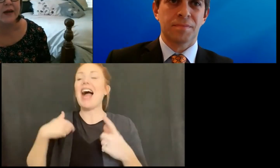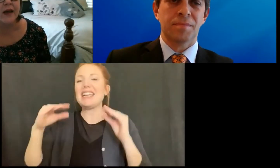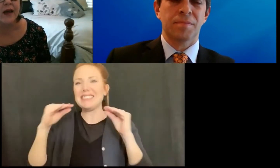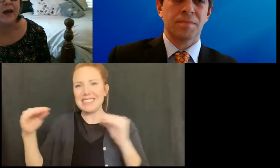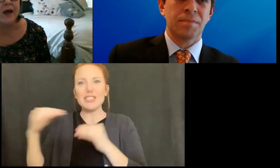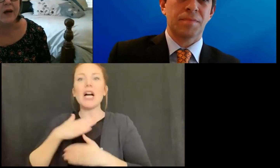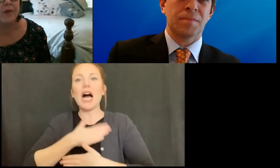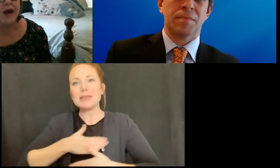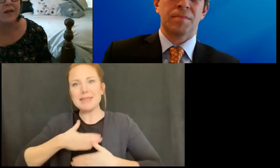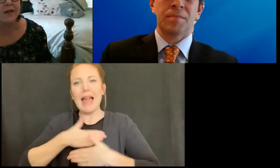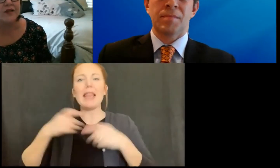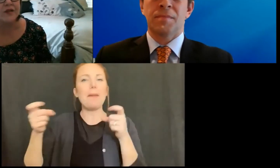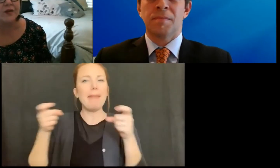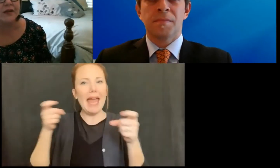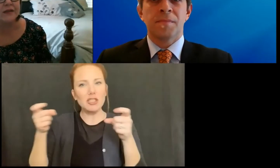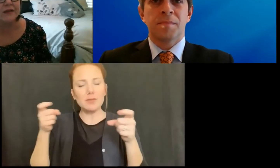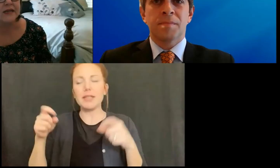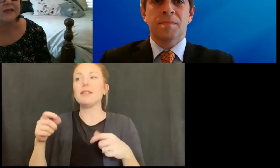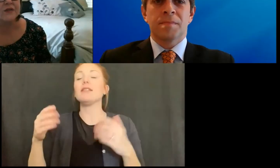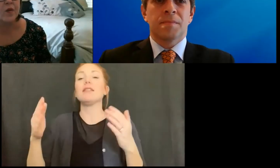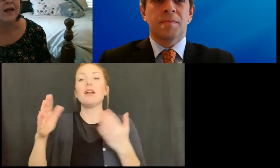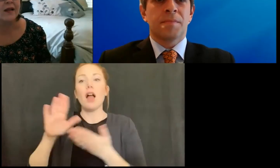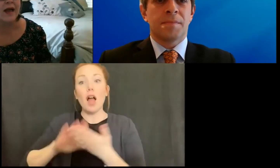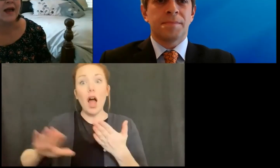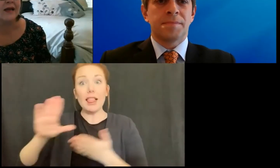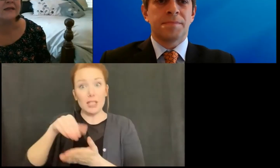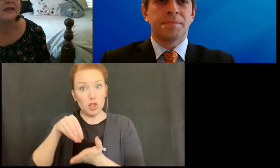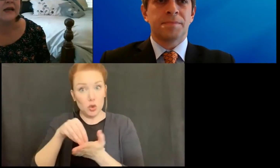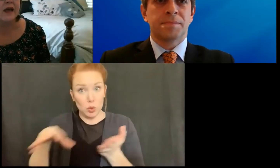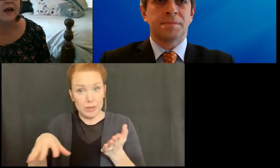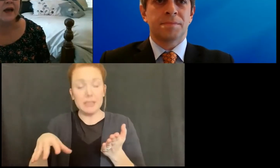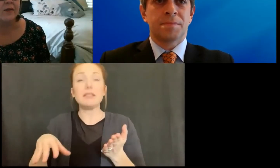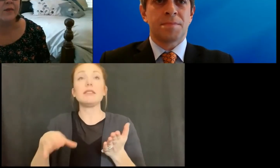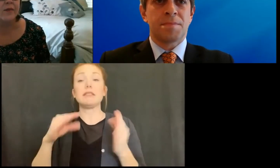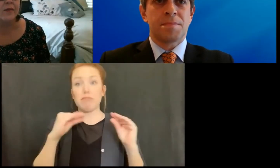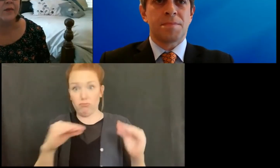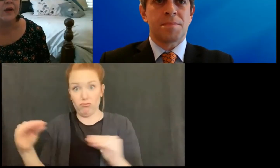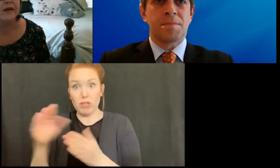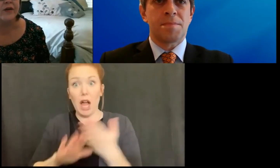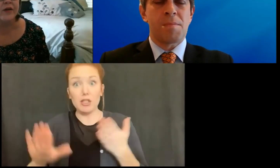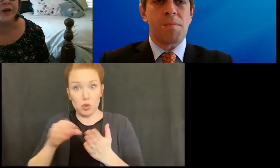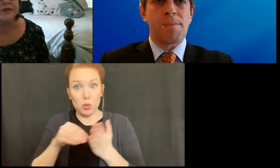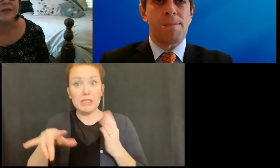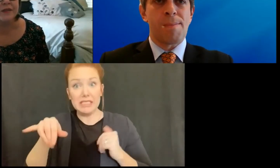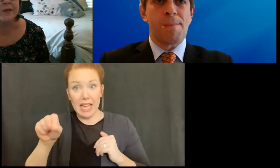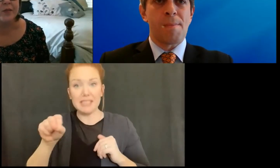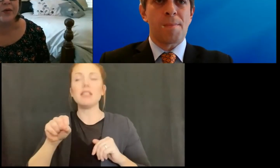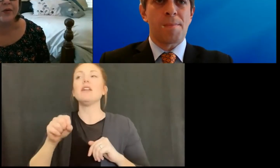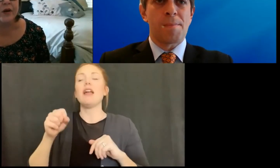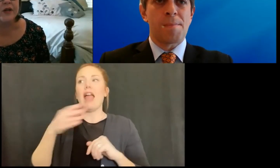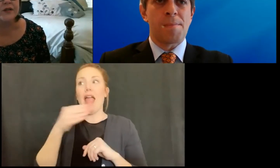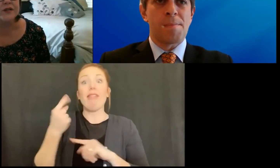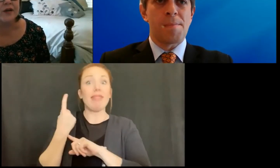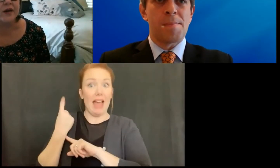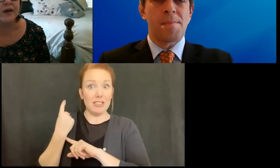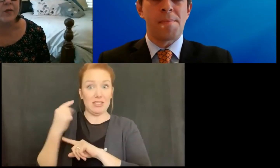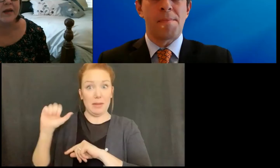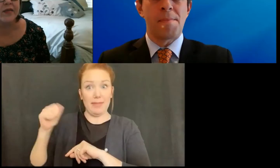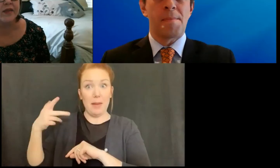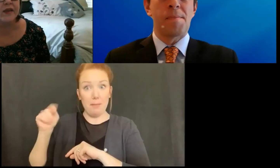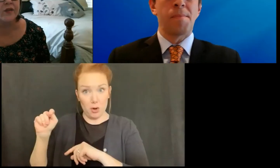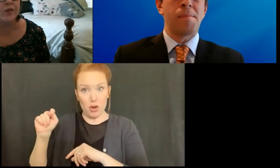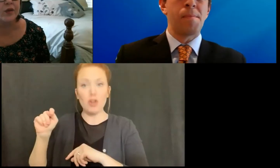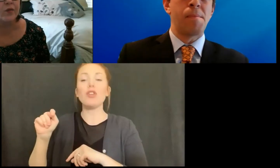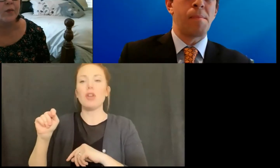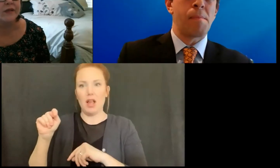management, college students, as well as a year ago, September, started